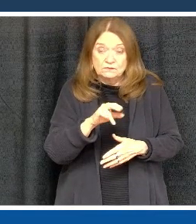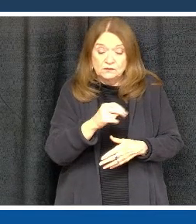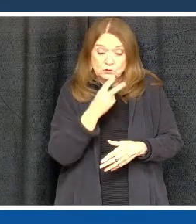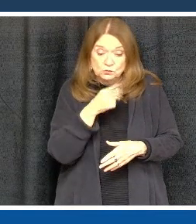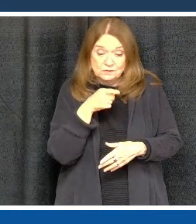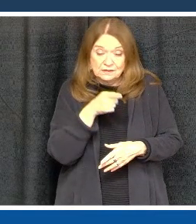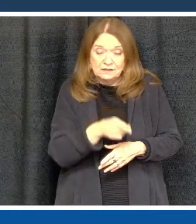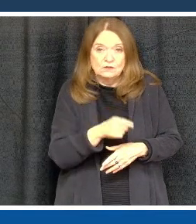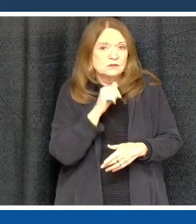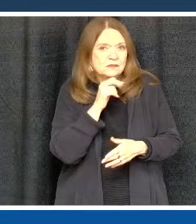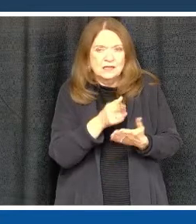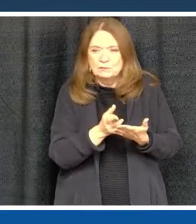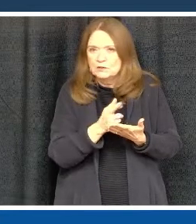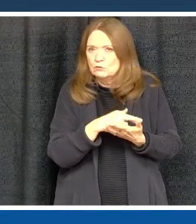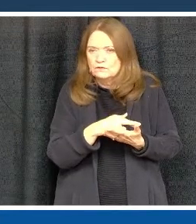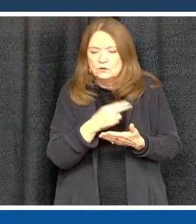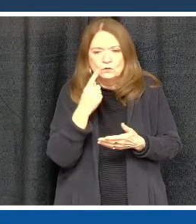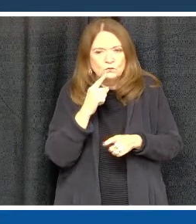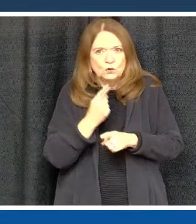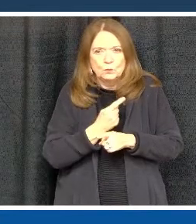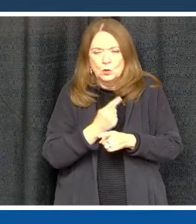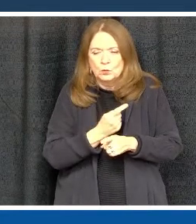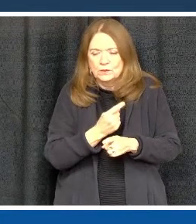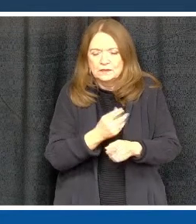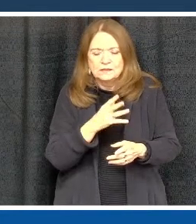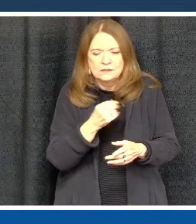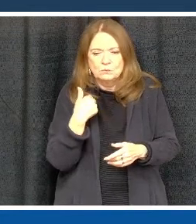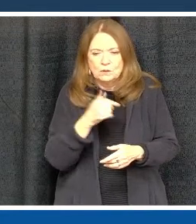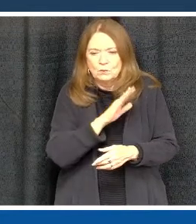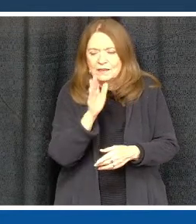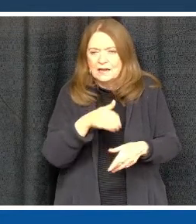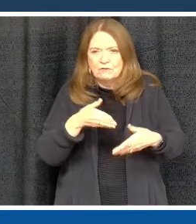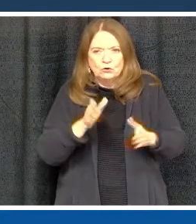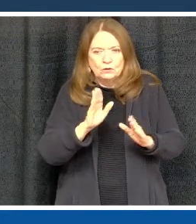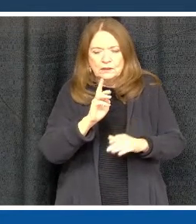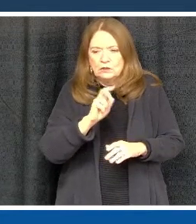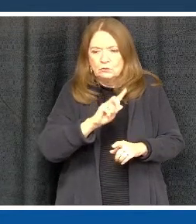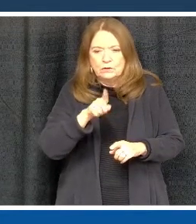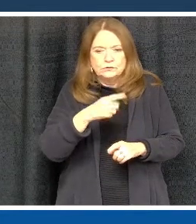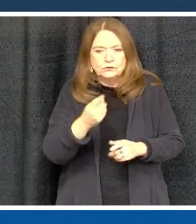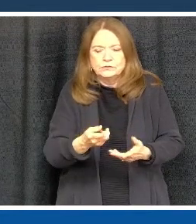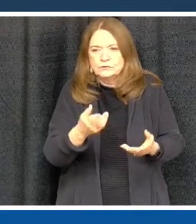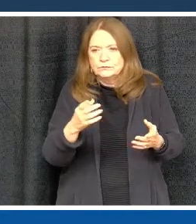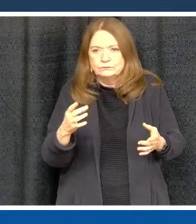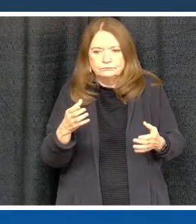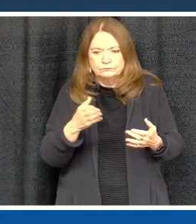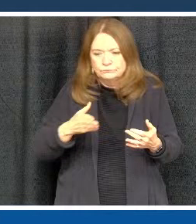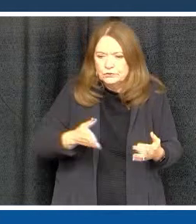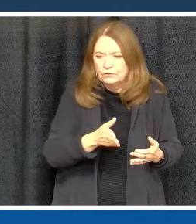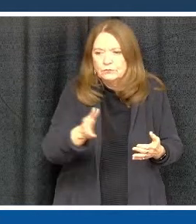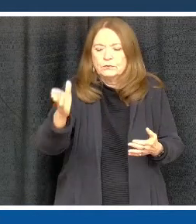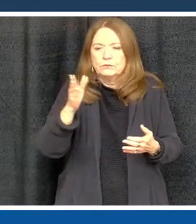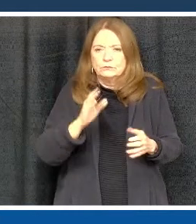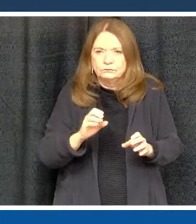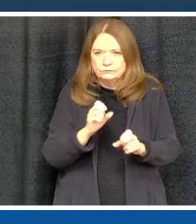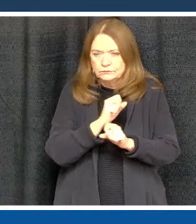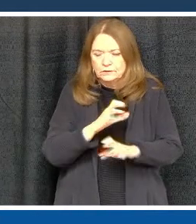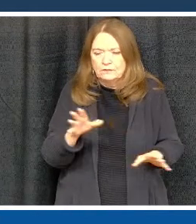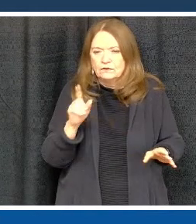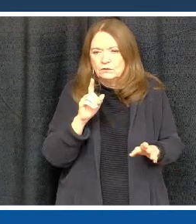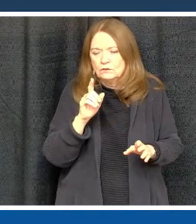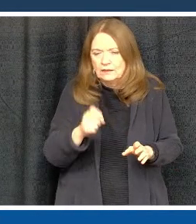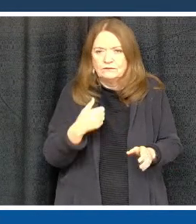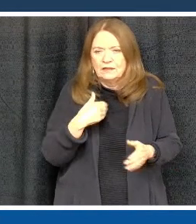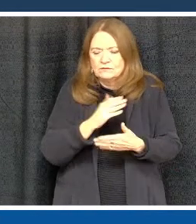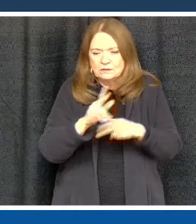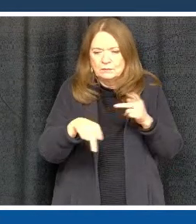has not been reviewed for appropriateness, and we would never let a road just kind of die down there and into nothing. You'd have to have either some sort